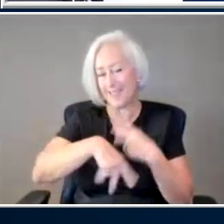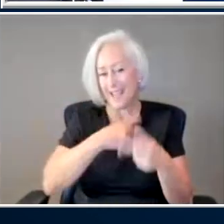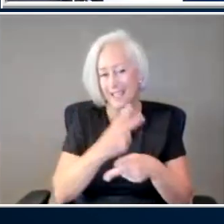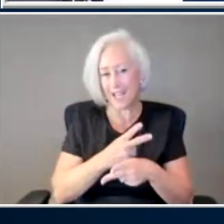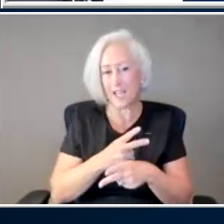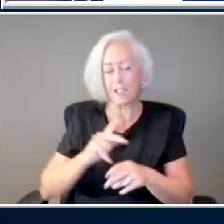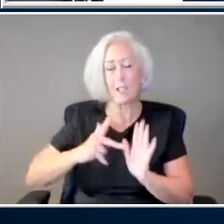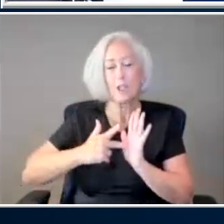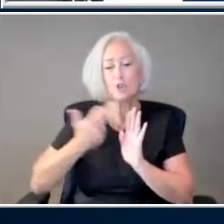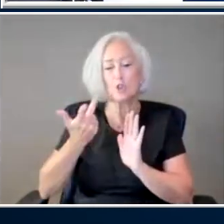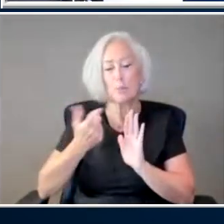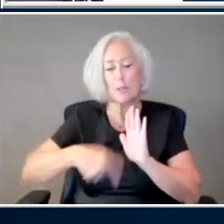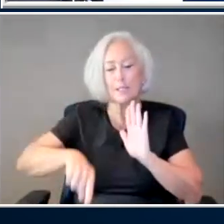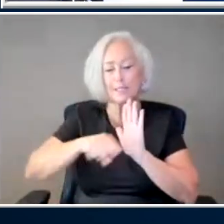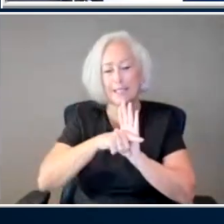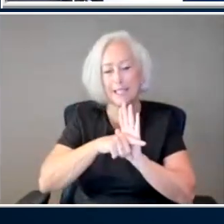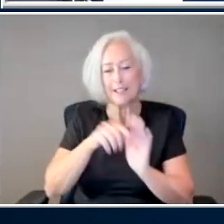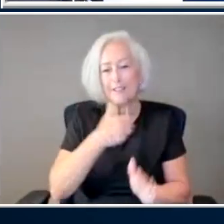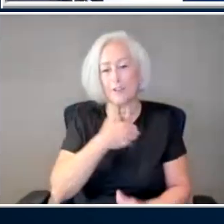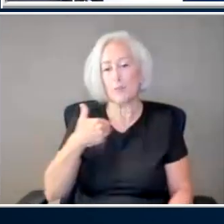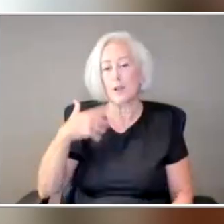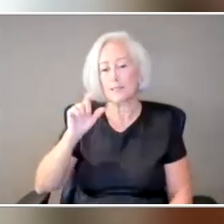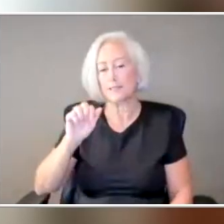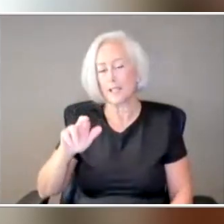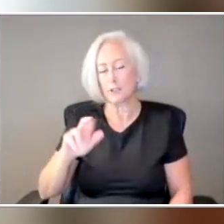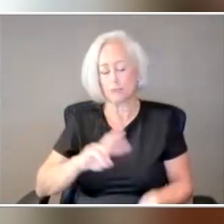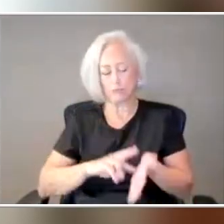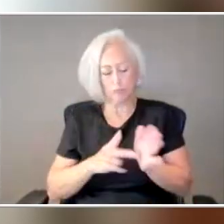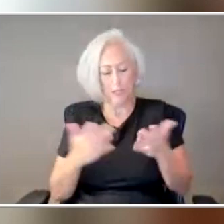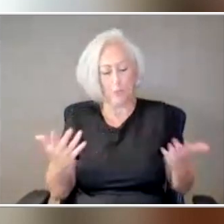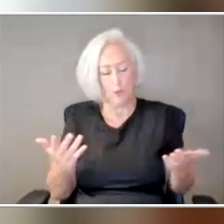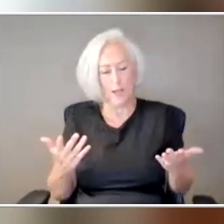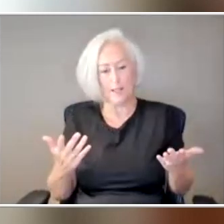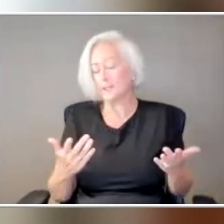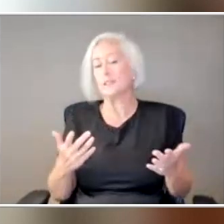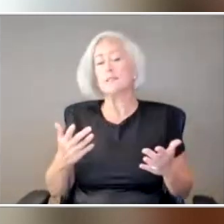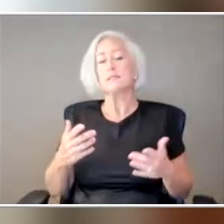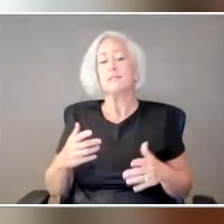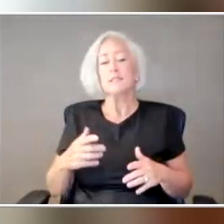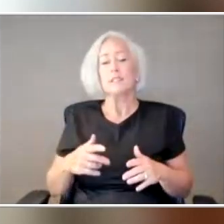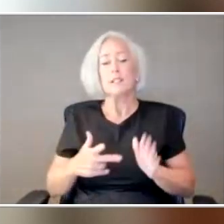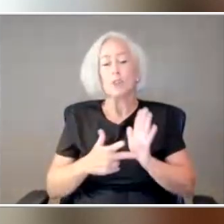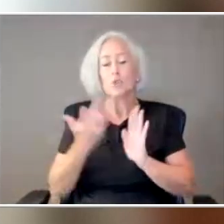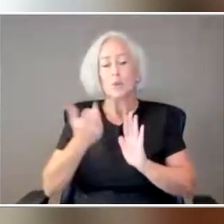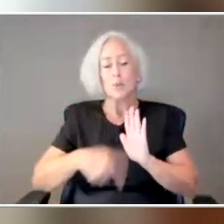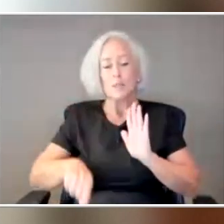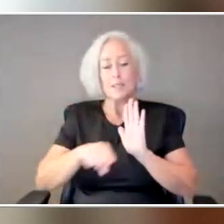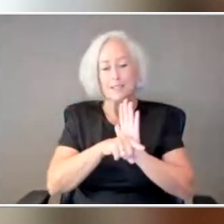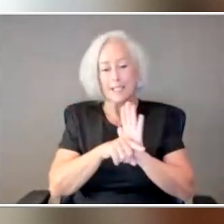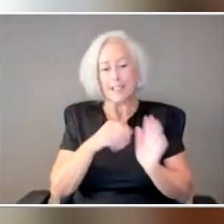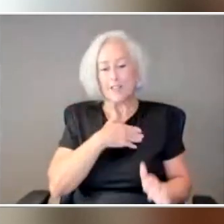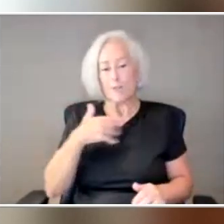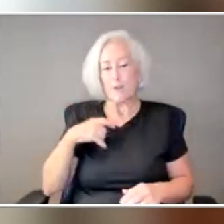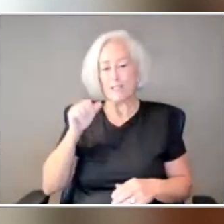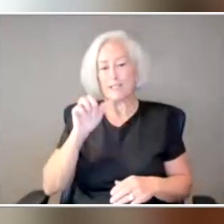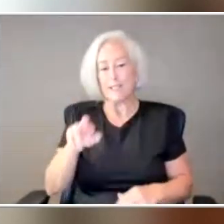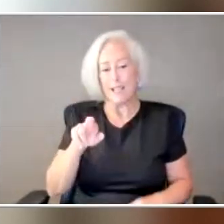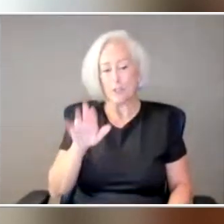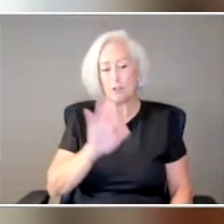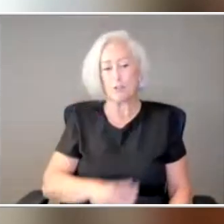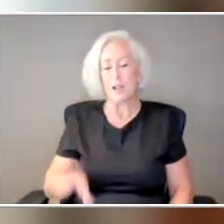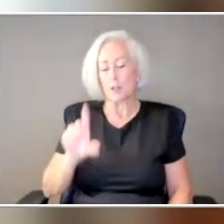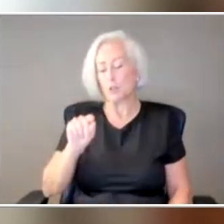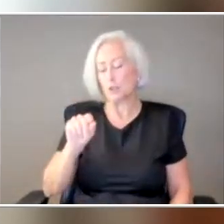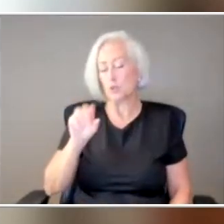breast cancer. So triple negative breast cancer is one of the types of breast cancer. It's about 20% of all breast